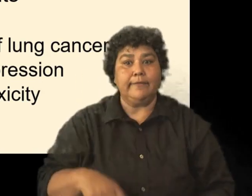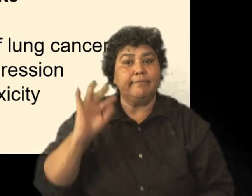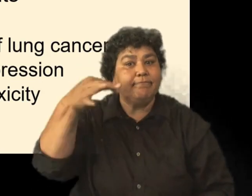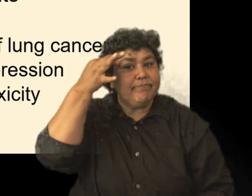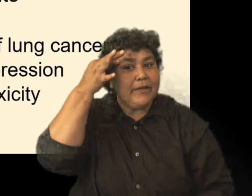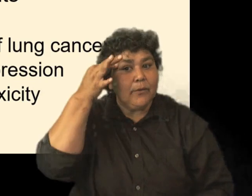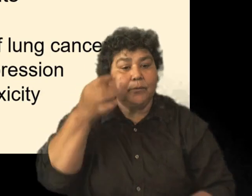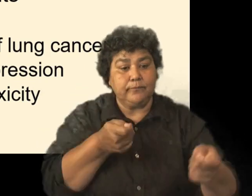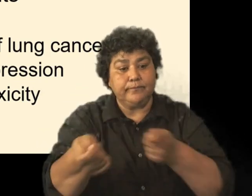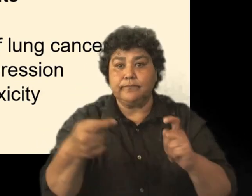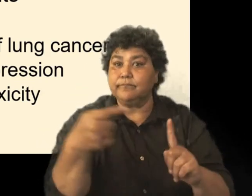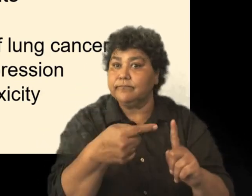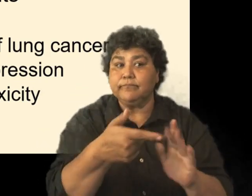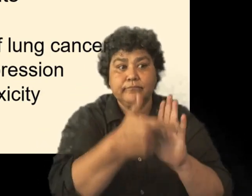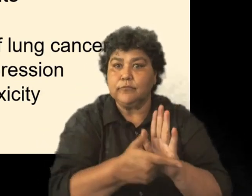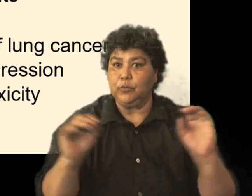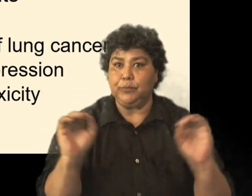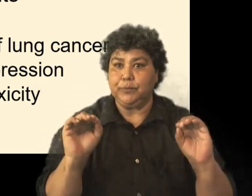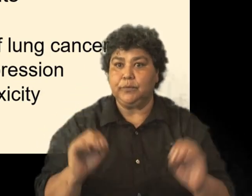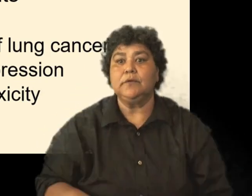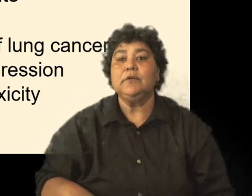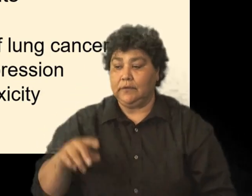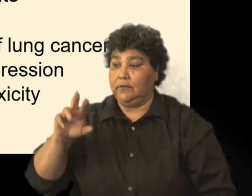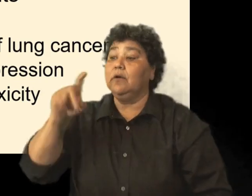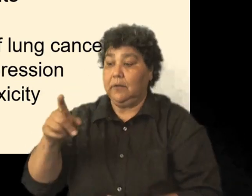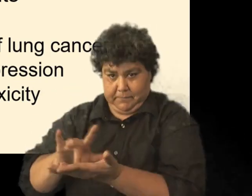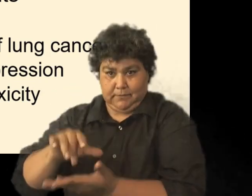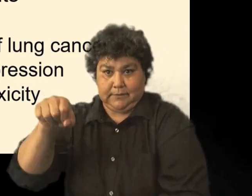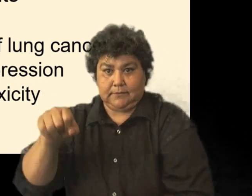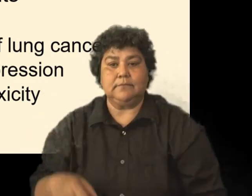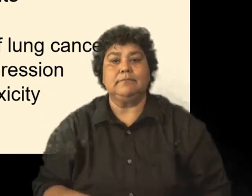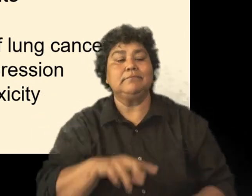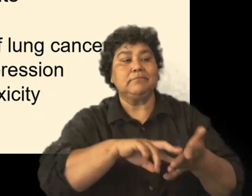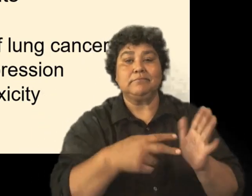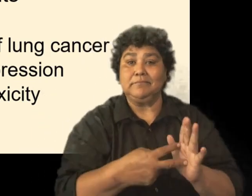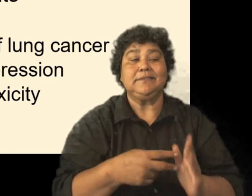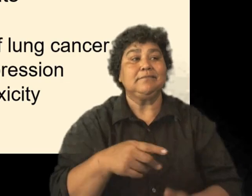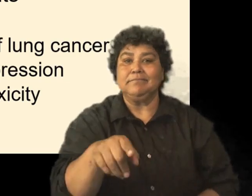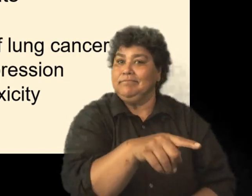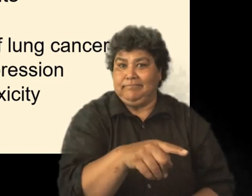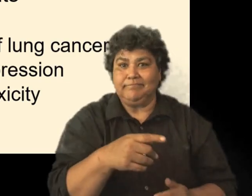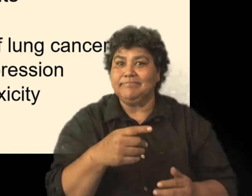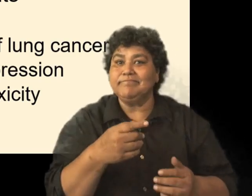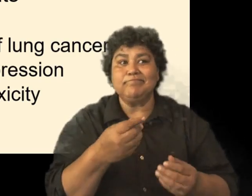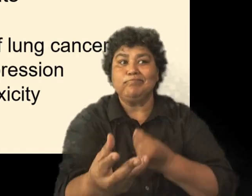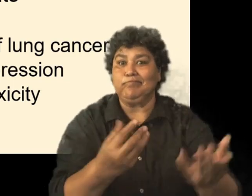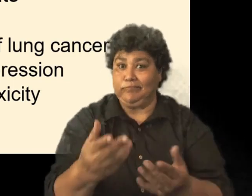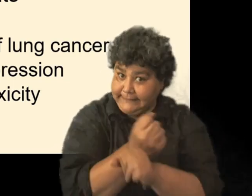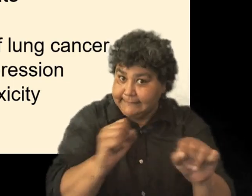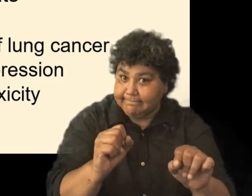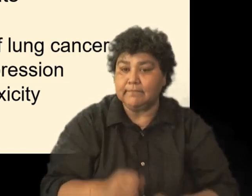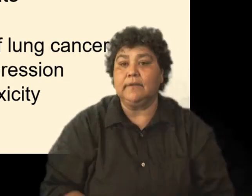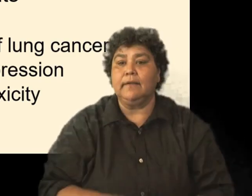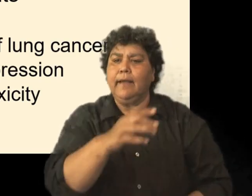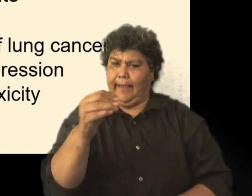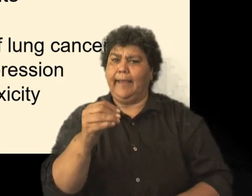them. When NAC supplements have been analyzed, they often have less NAC than stated on the label and have